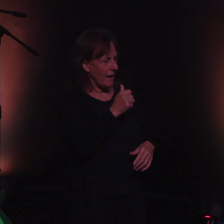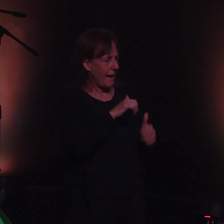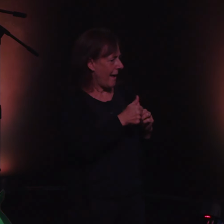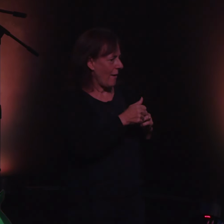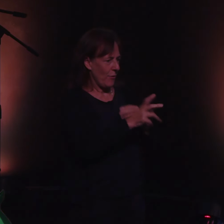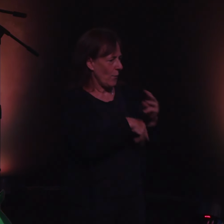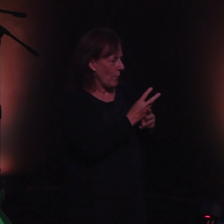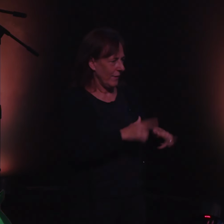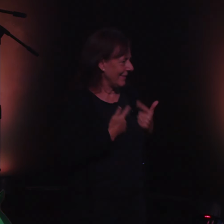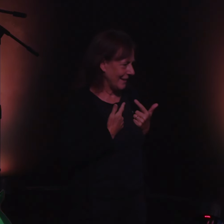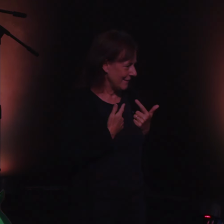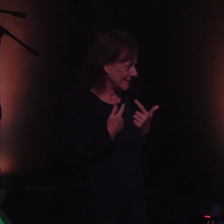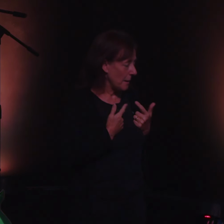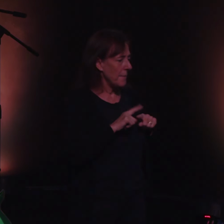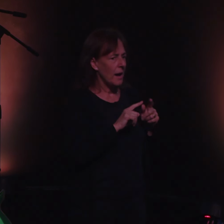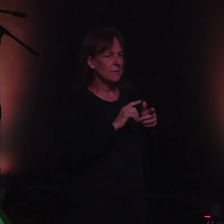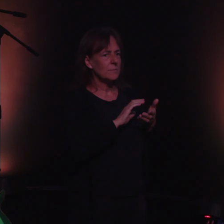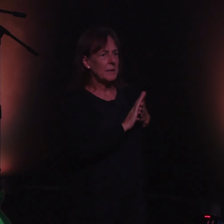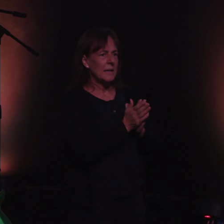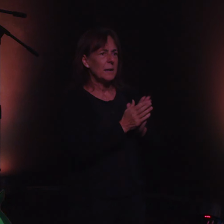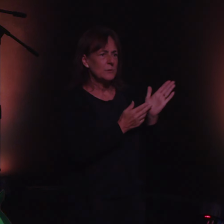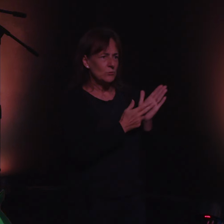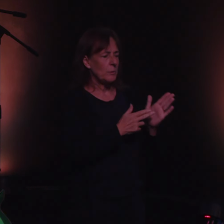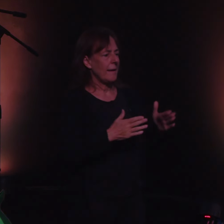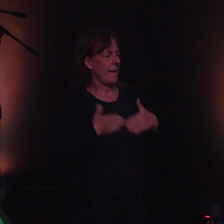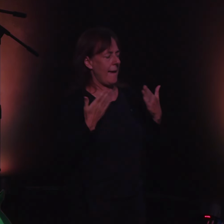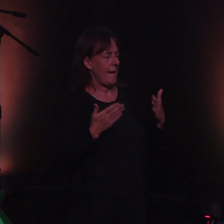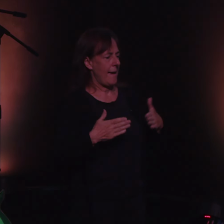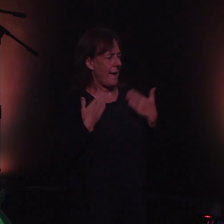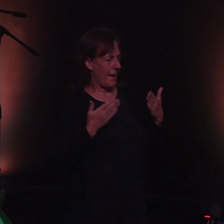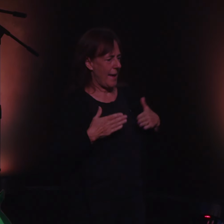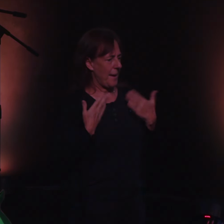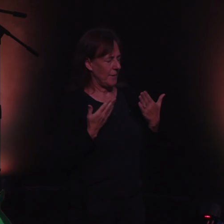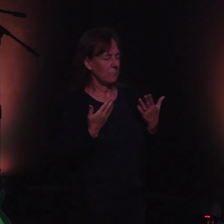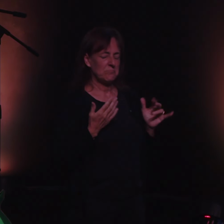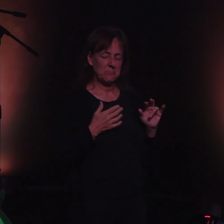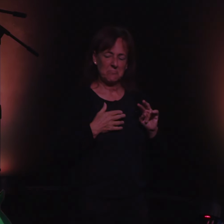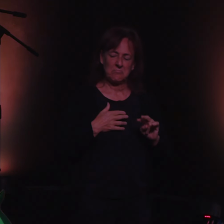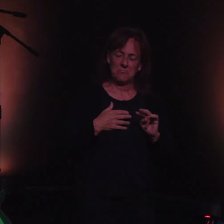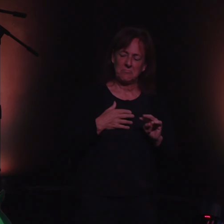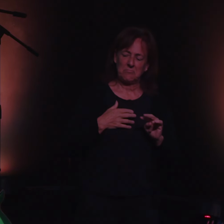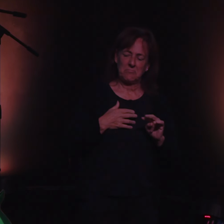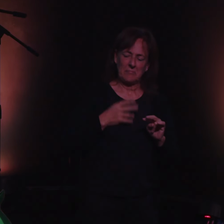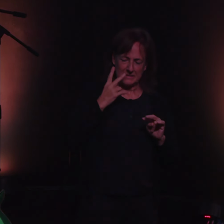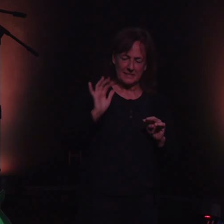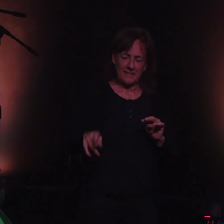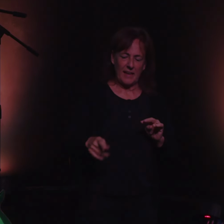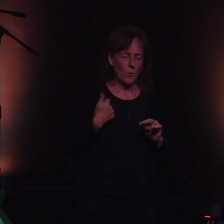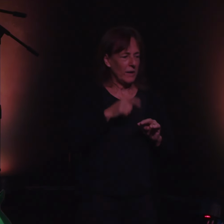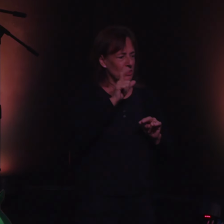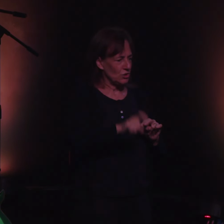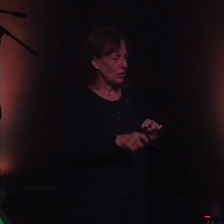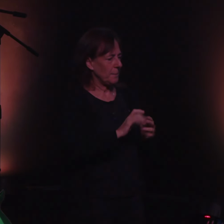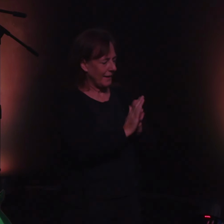live, and it leads us to true happiness. So we see these things and we think that we should be the Good